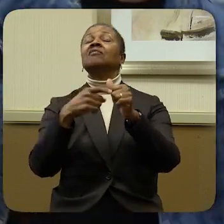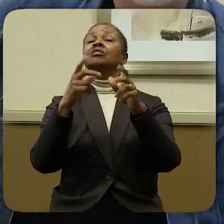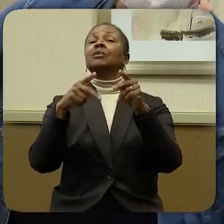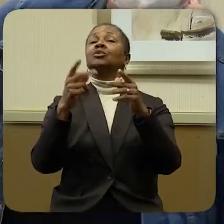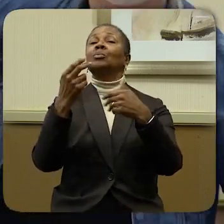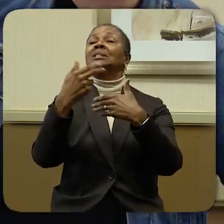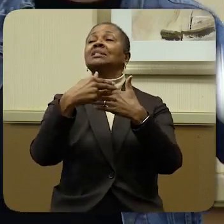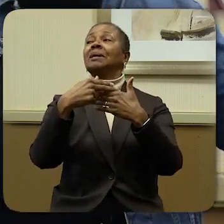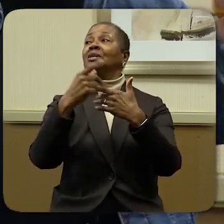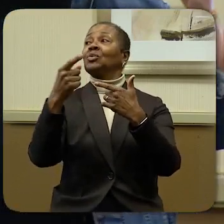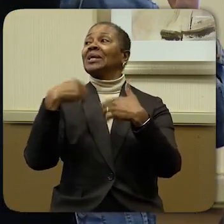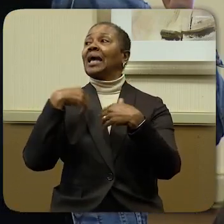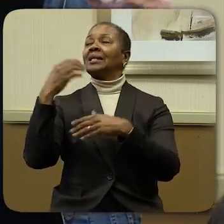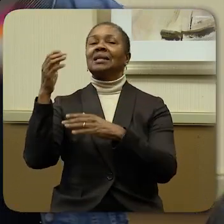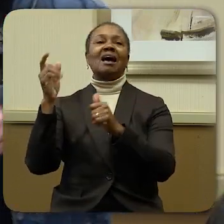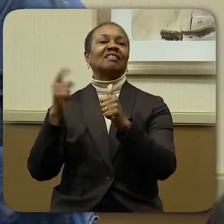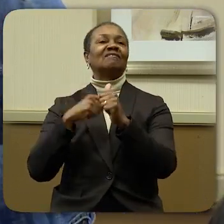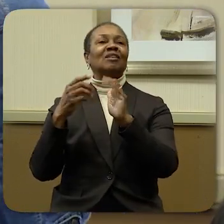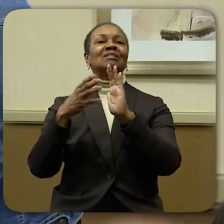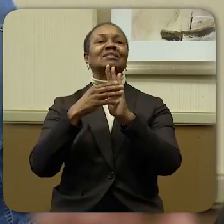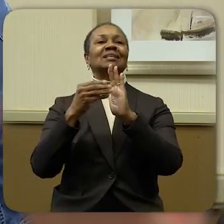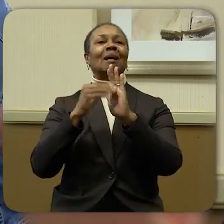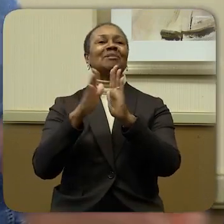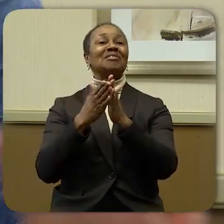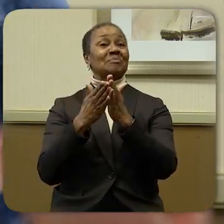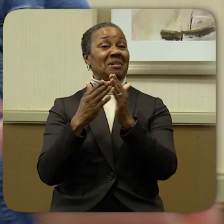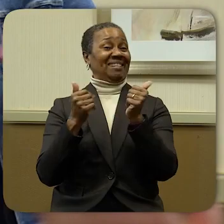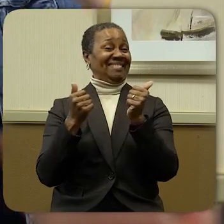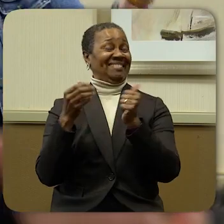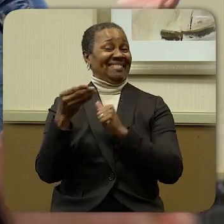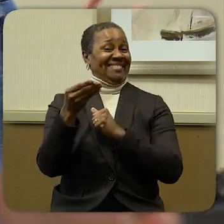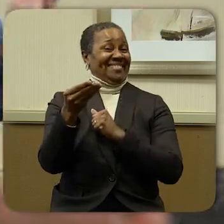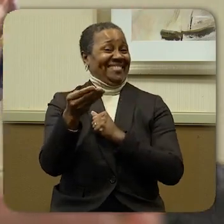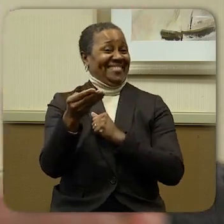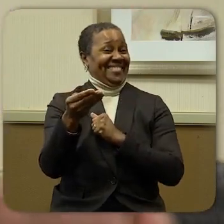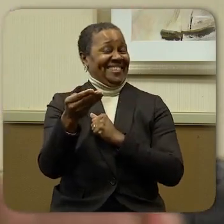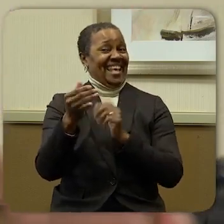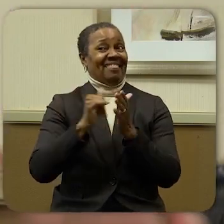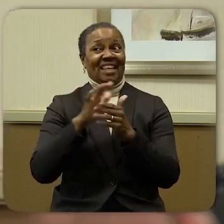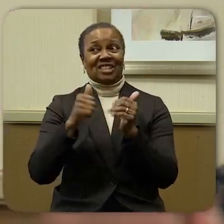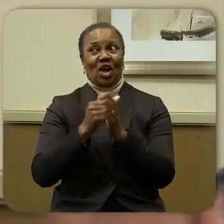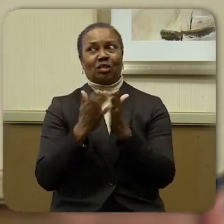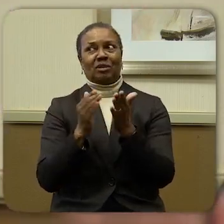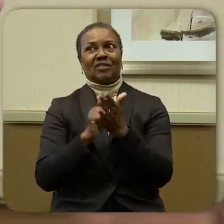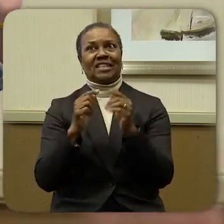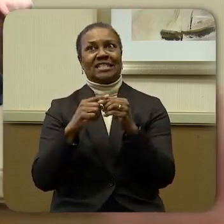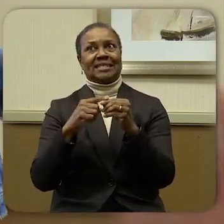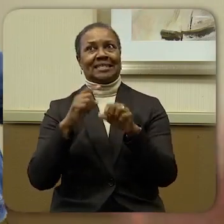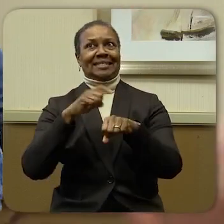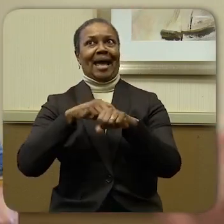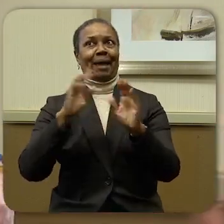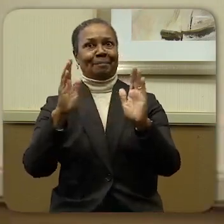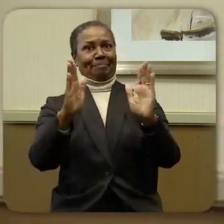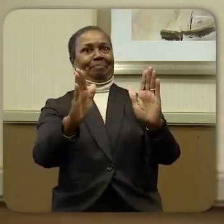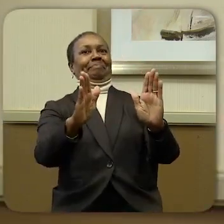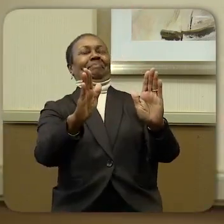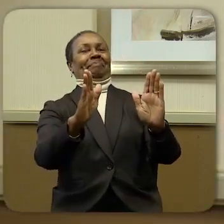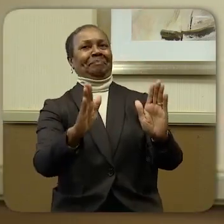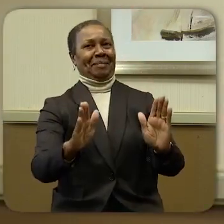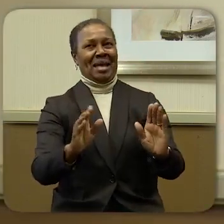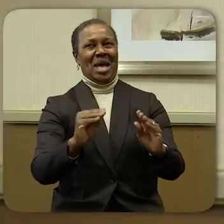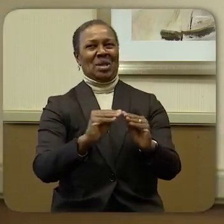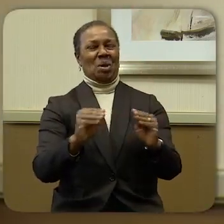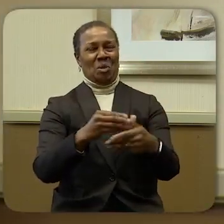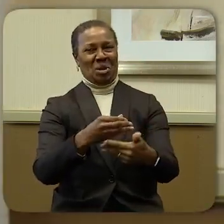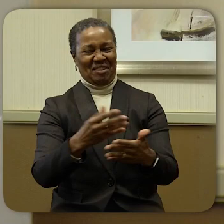person who participated, so you'll get our first copy of the book. And that's all the books for this round, but you'll get, so